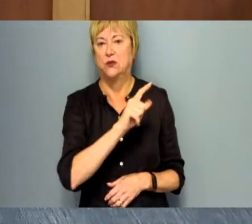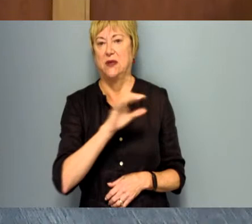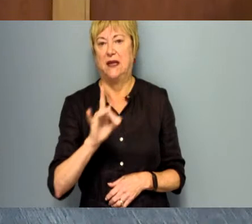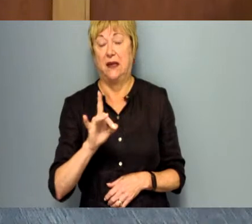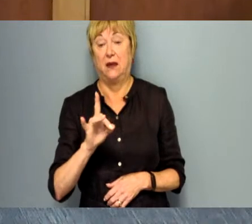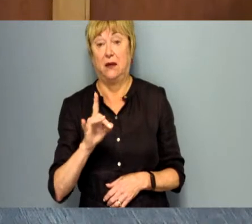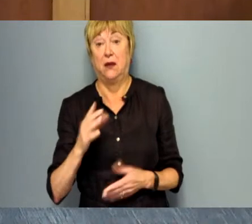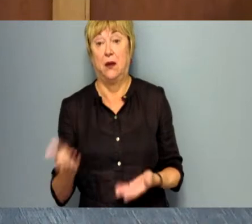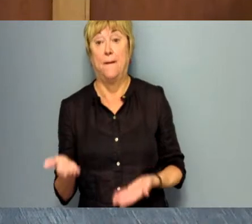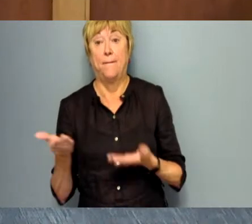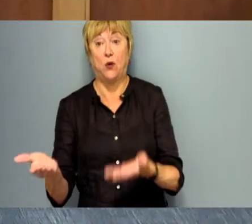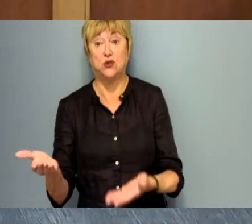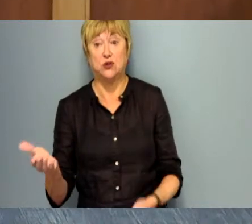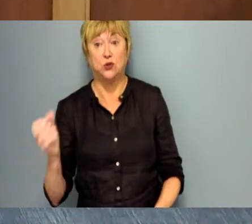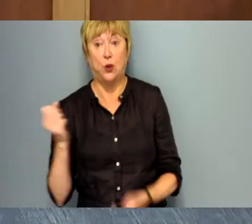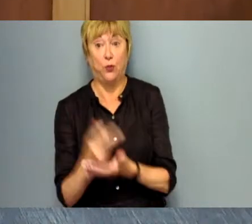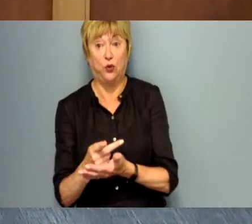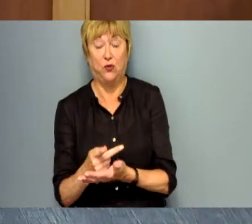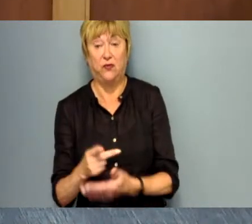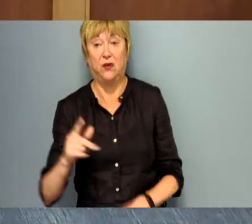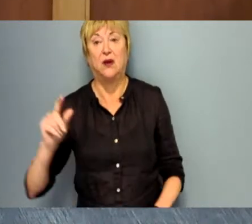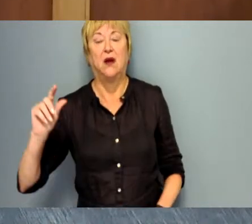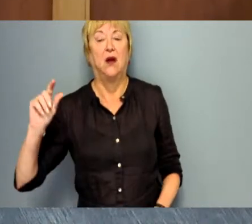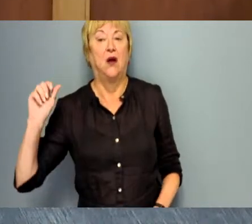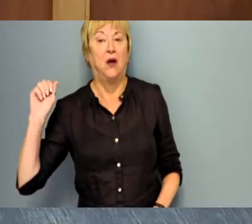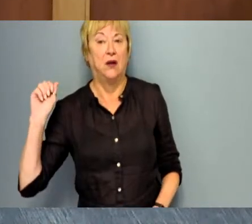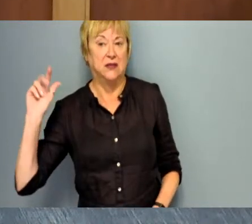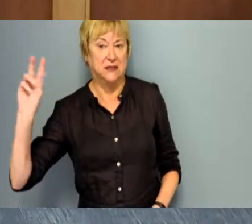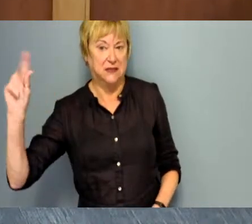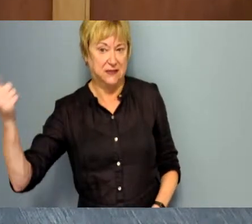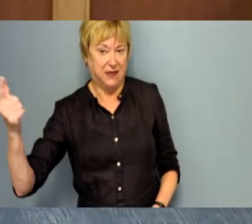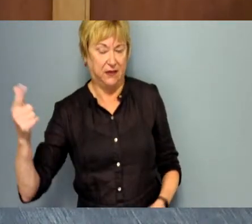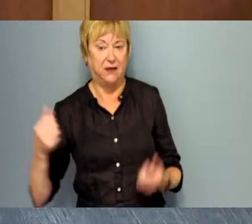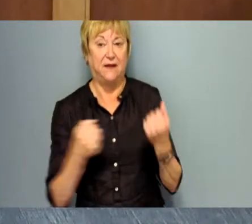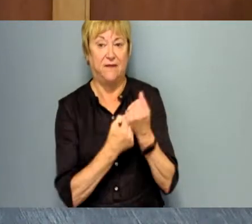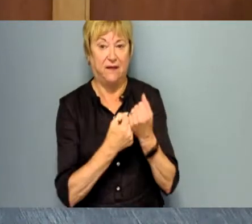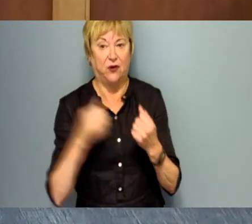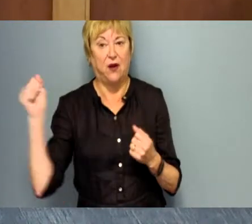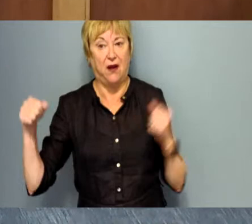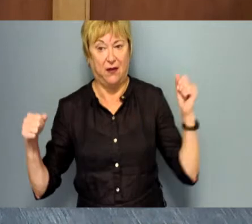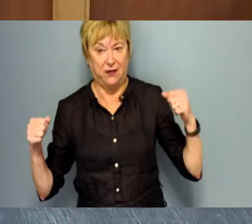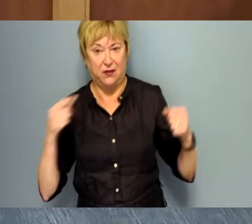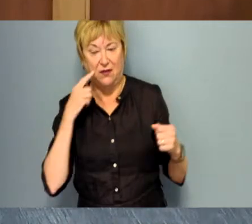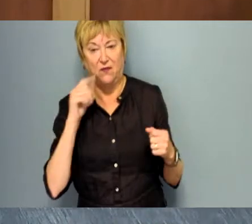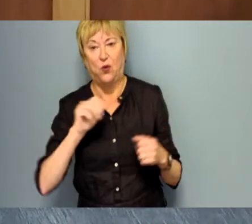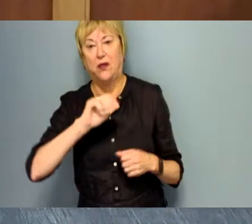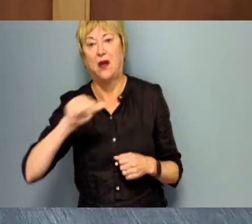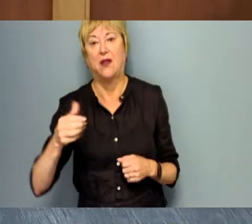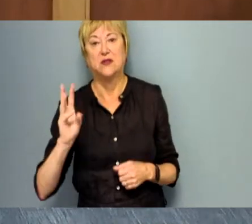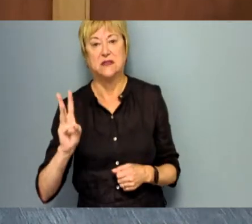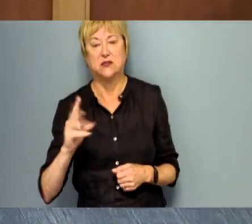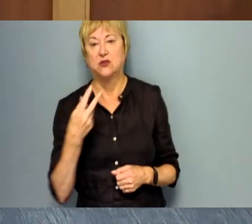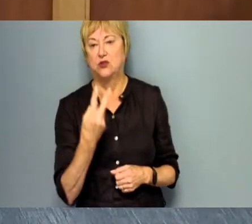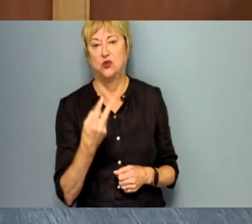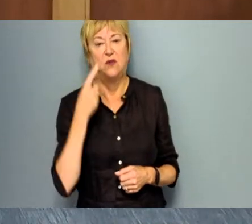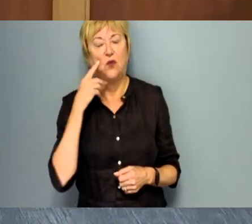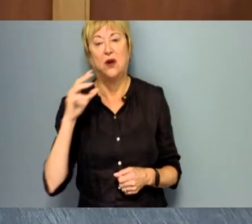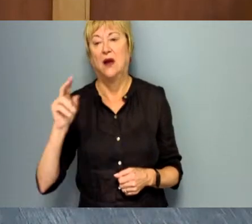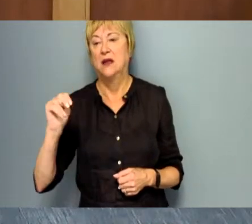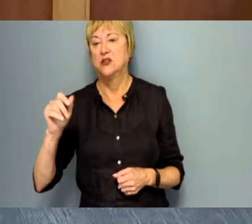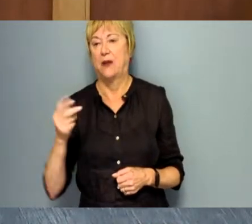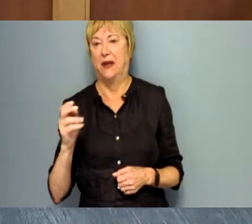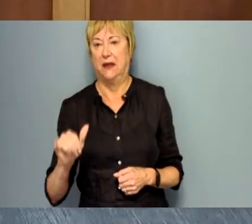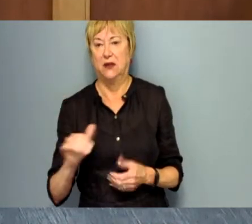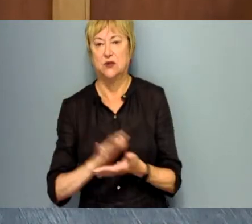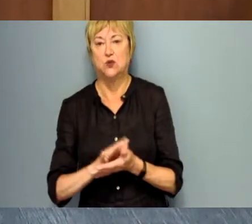moved. Second. All in favor? Aye. Aye. For other civics, 2 for the Neshaminy School District. This is reimbursement for a